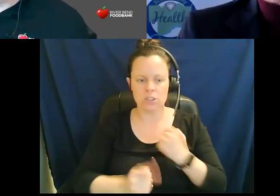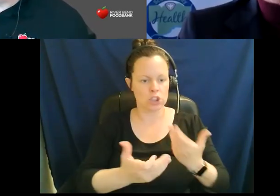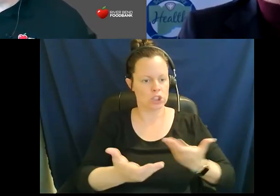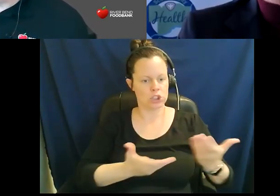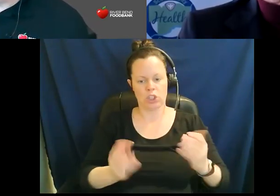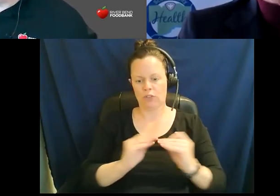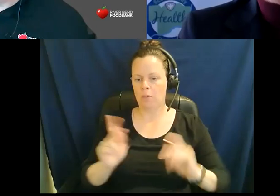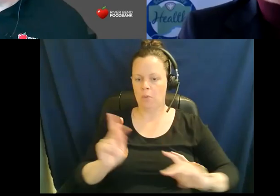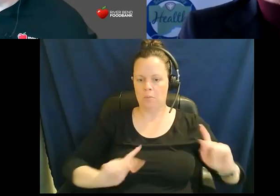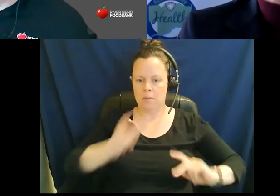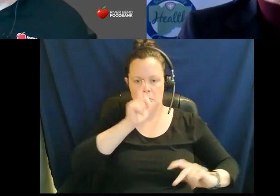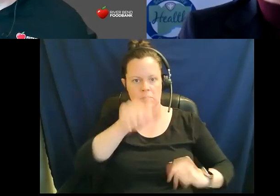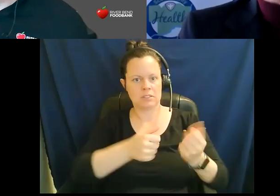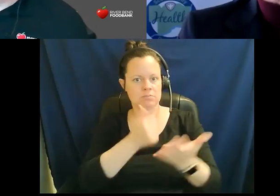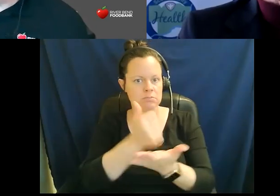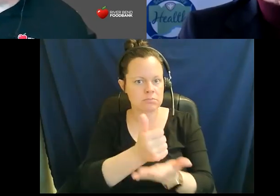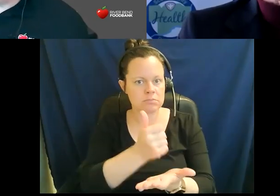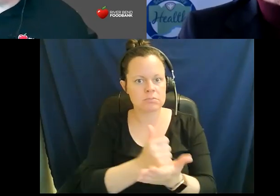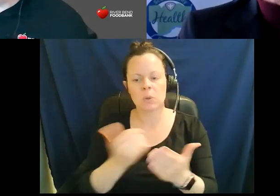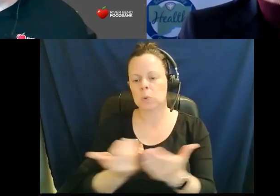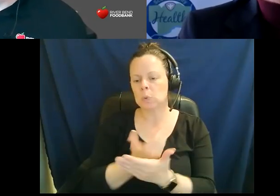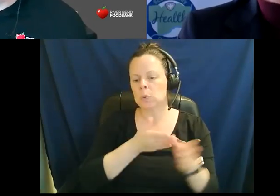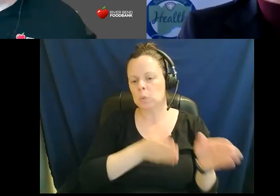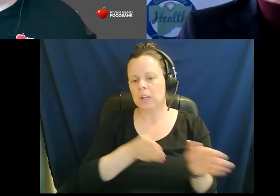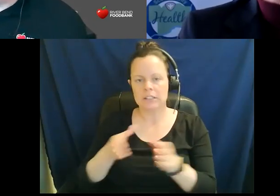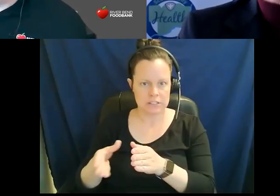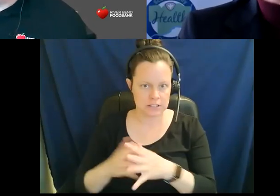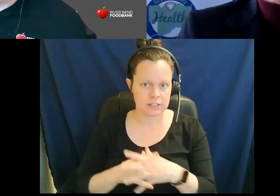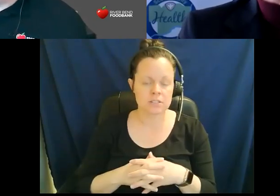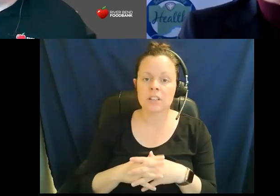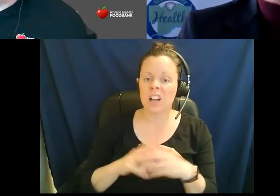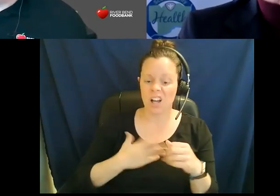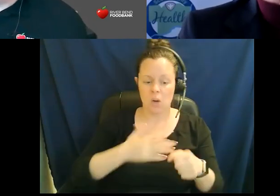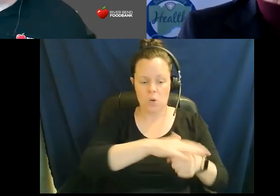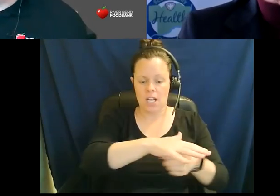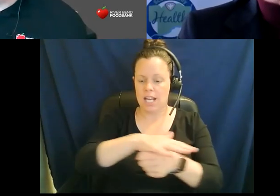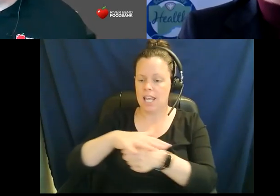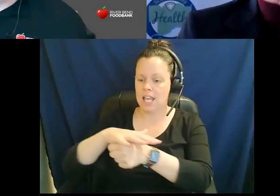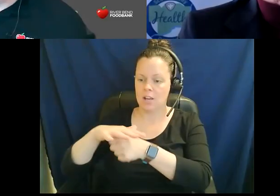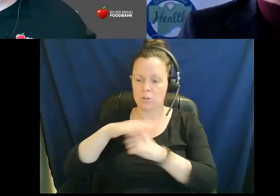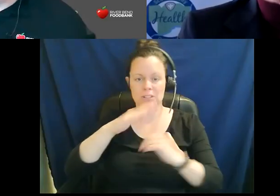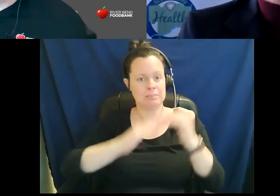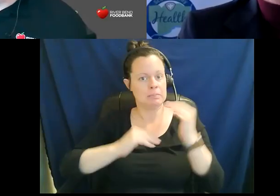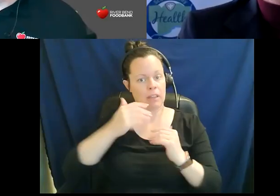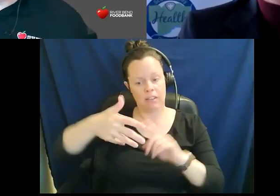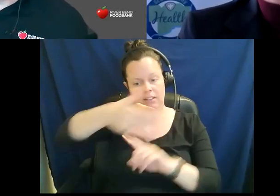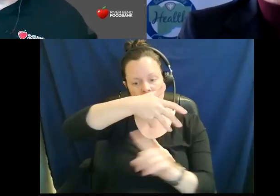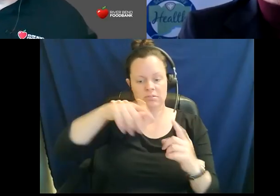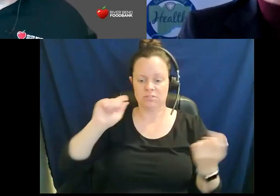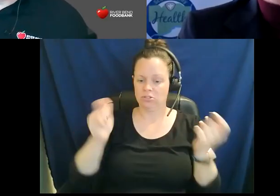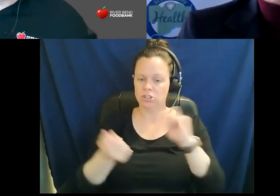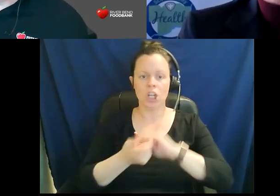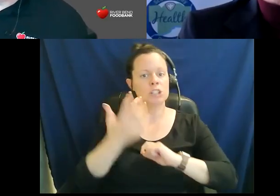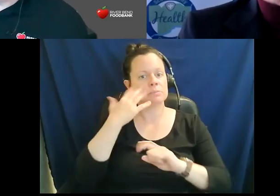of assistance, and in new ways. Our neighborhoods and built environments have also changed due to the impacts